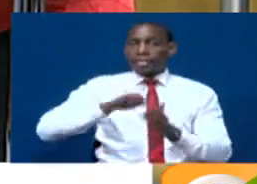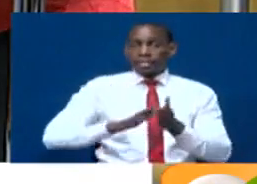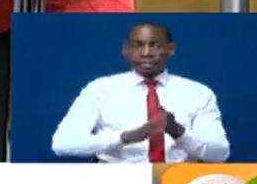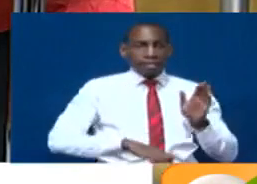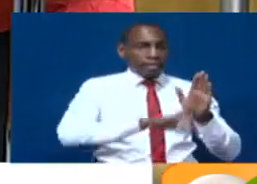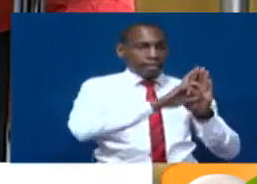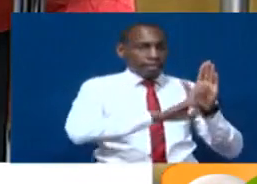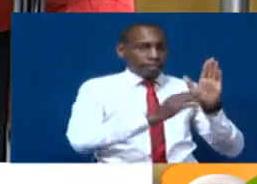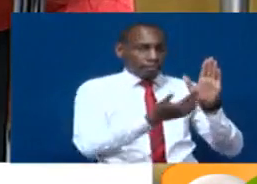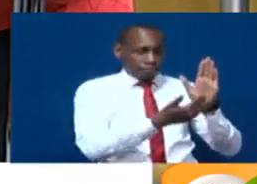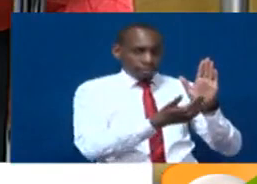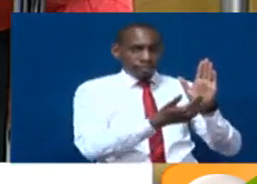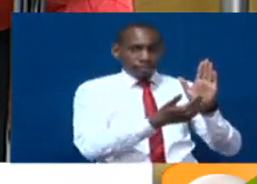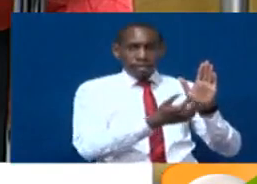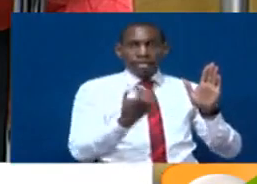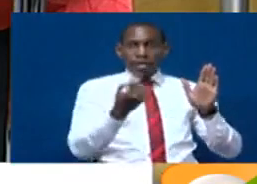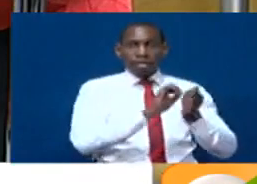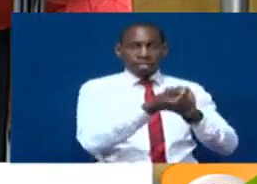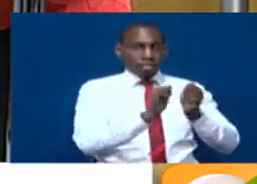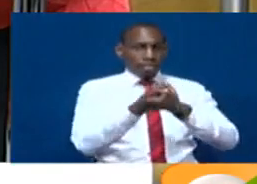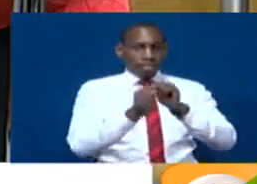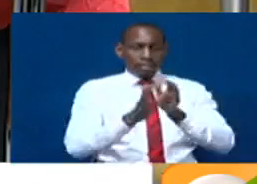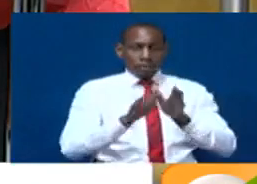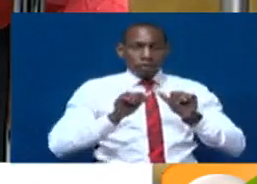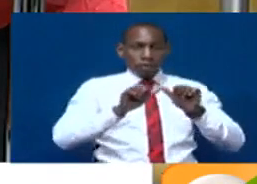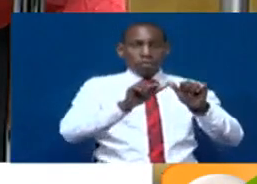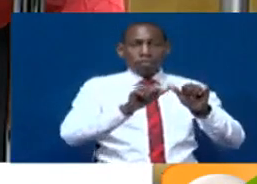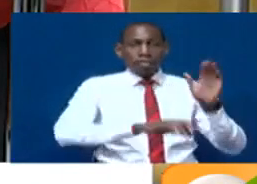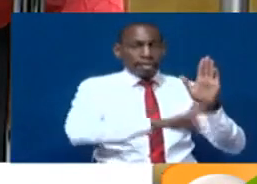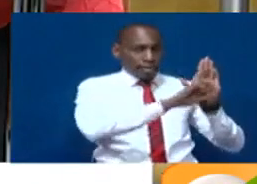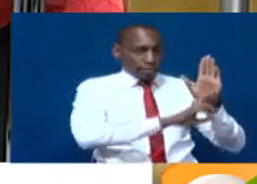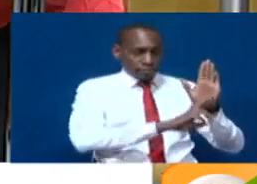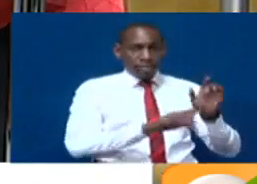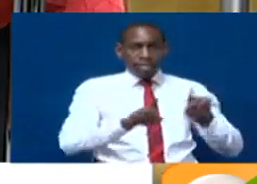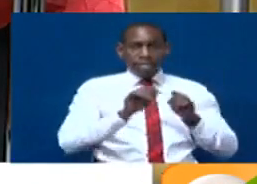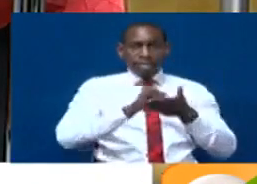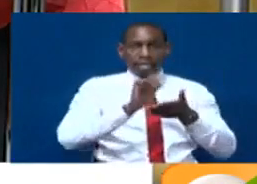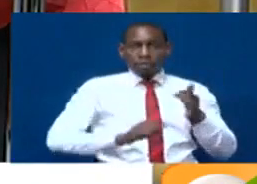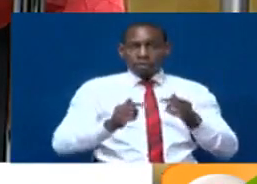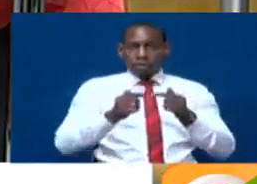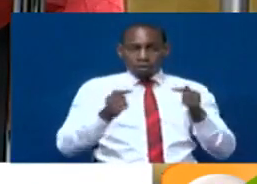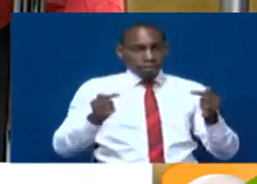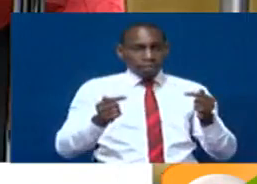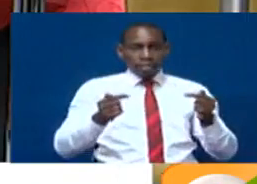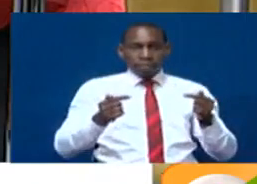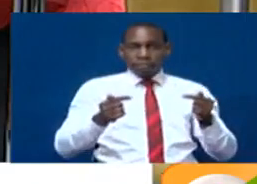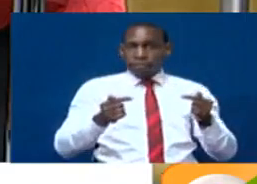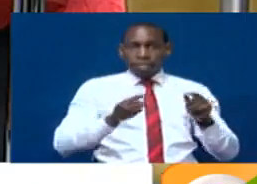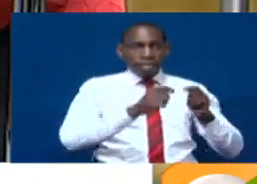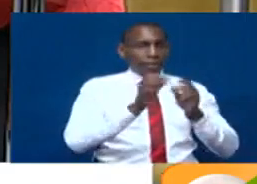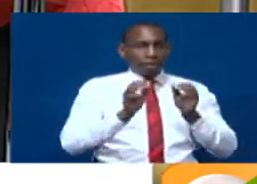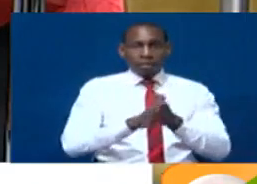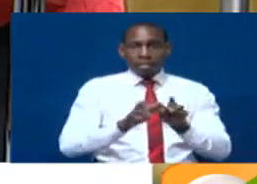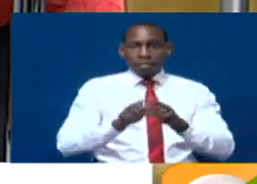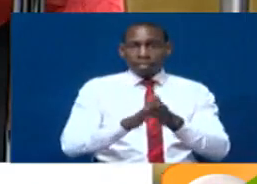the regulations were mere amendments to existing ones and that the rejection does not negate or put